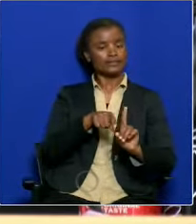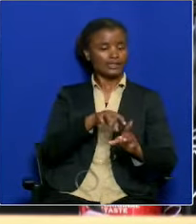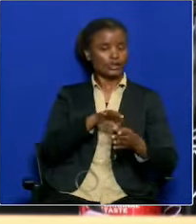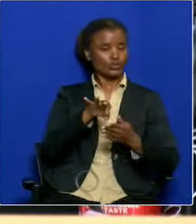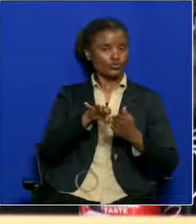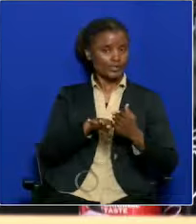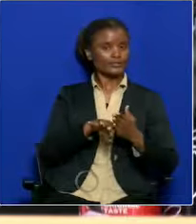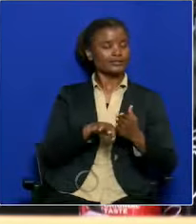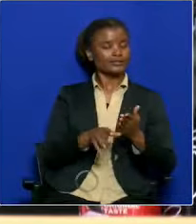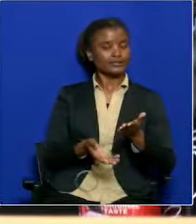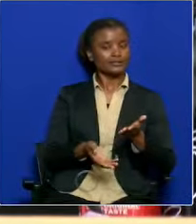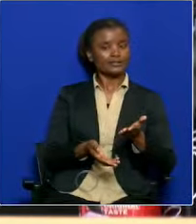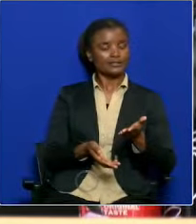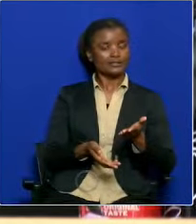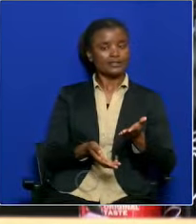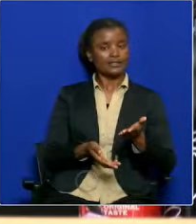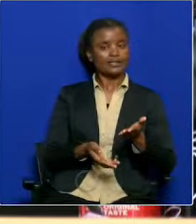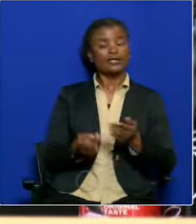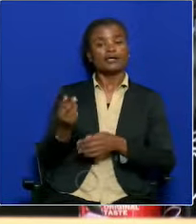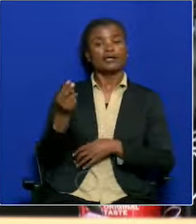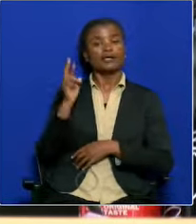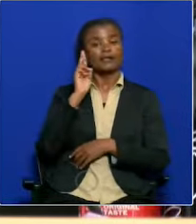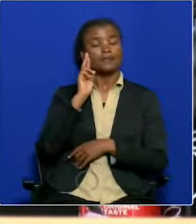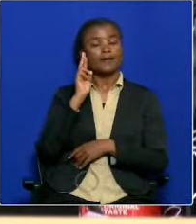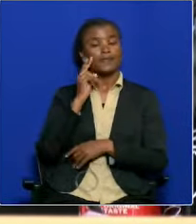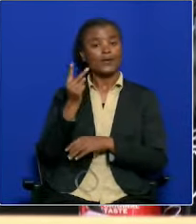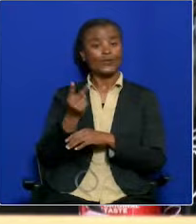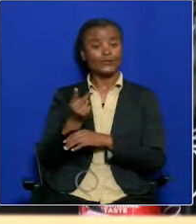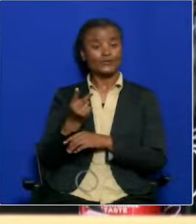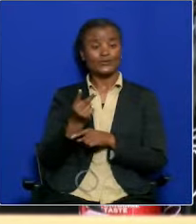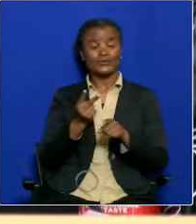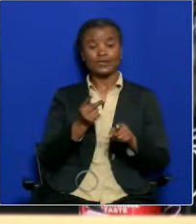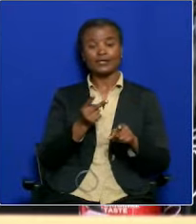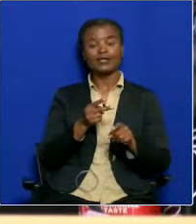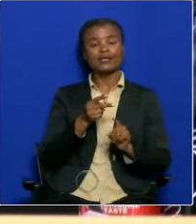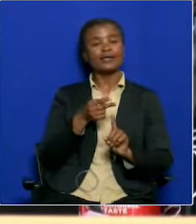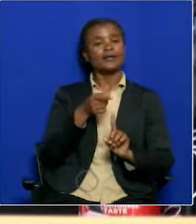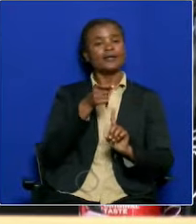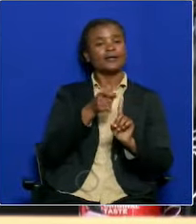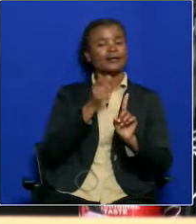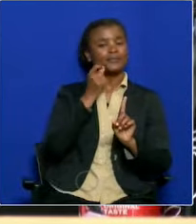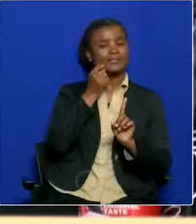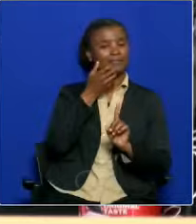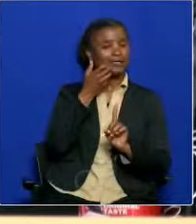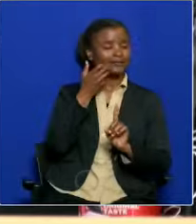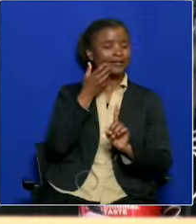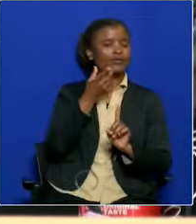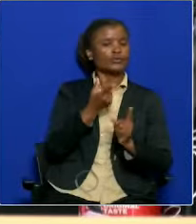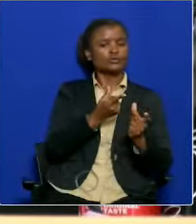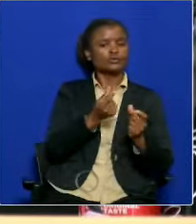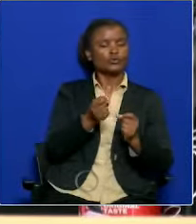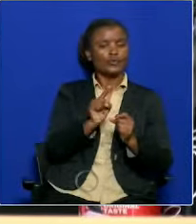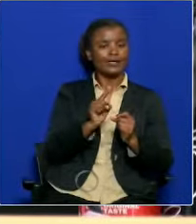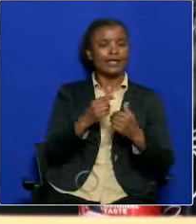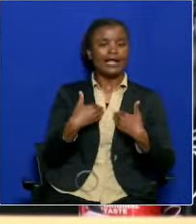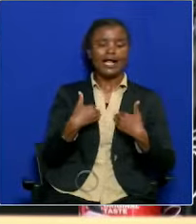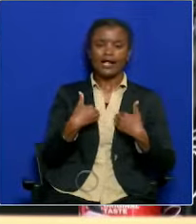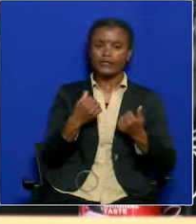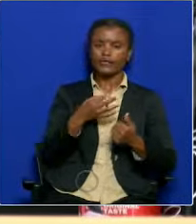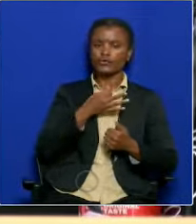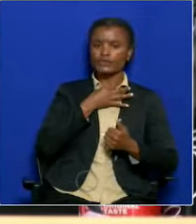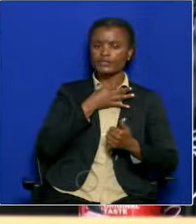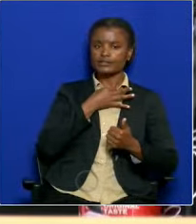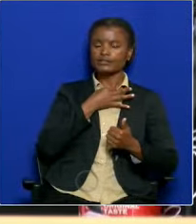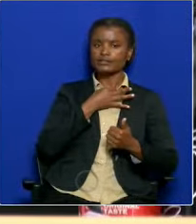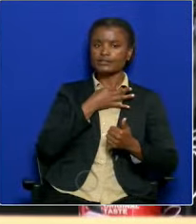also, Mr. Matlala was doing health risk management, which affects most departments within SAPS, because that's where